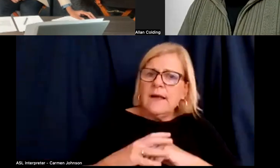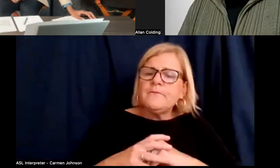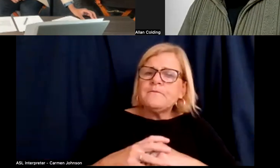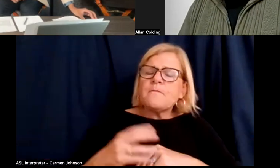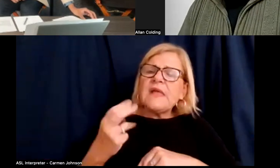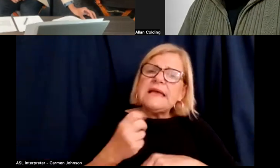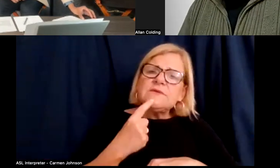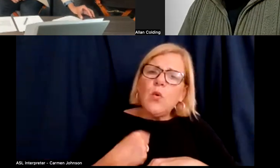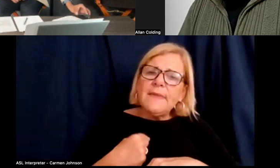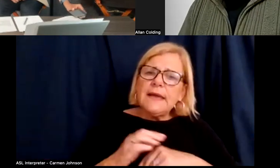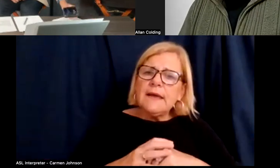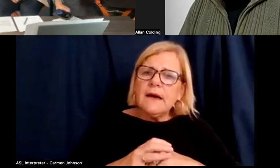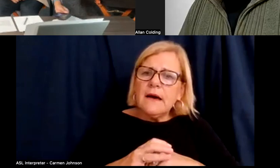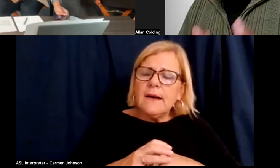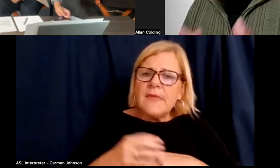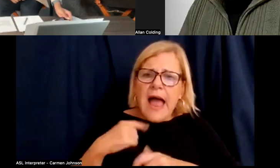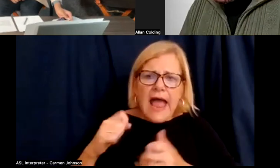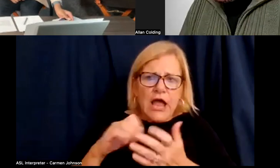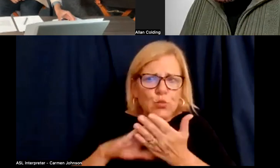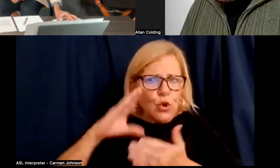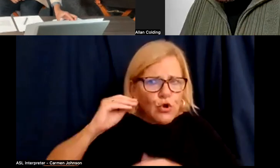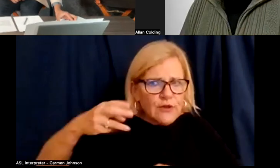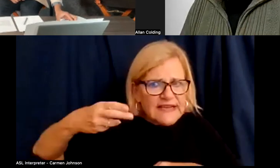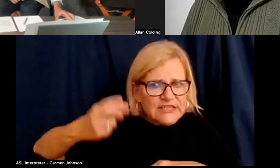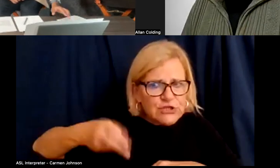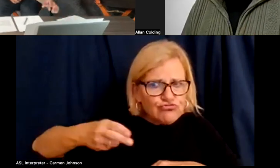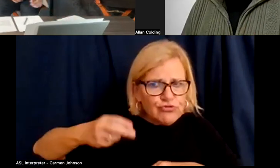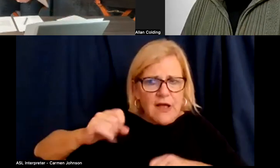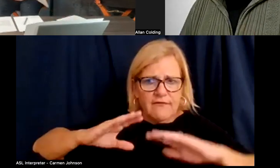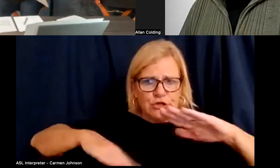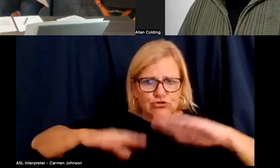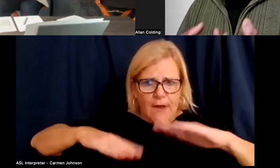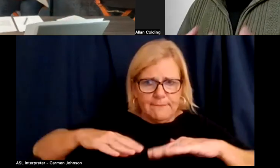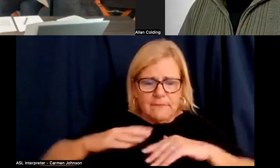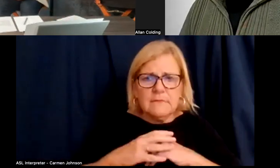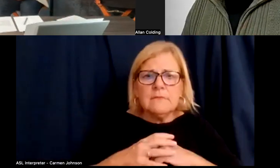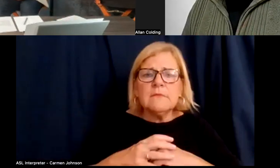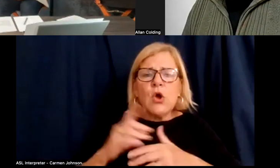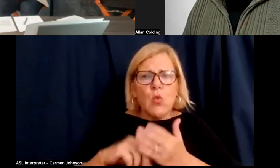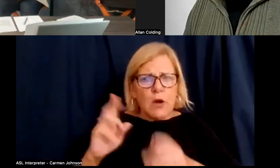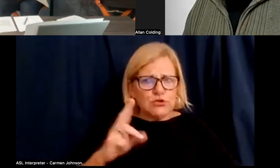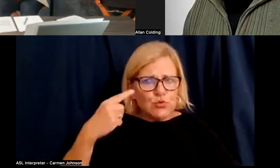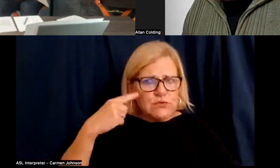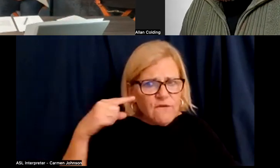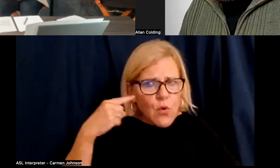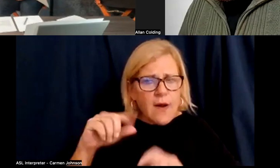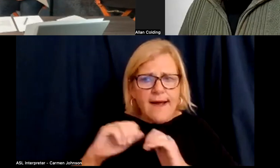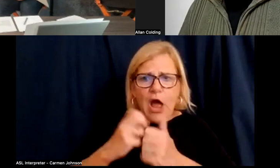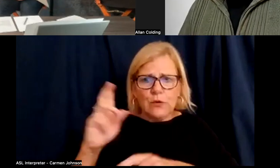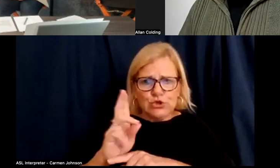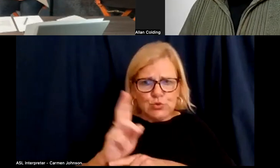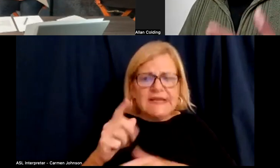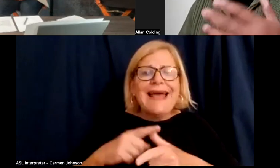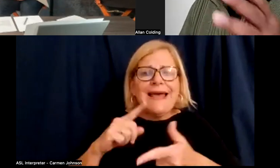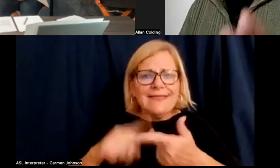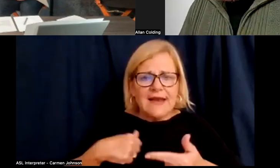he told me that I had to learn the history of the drum, what it was used for, how it's used, and then I